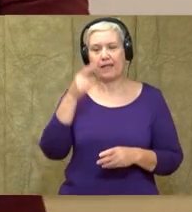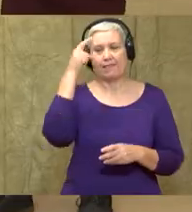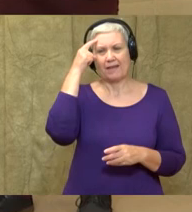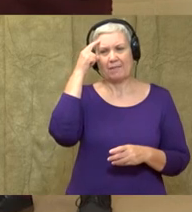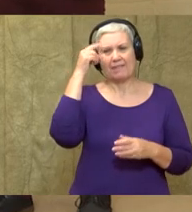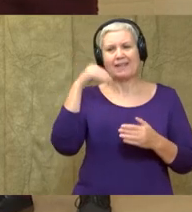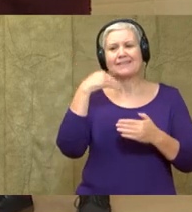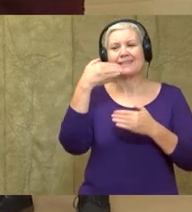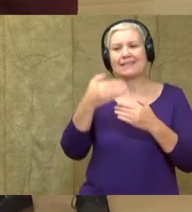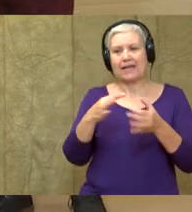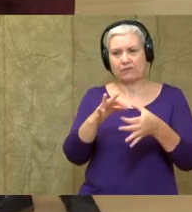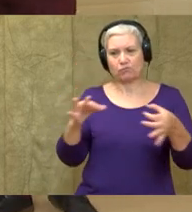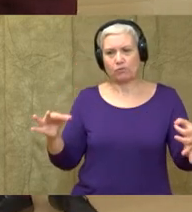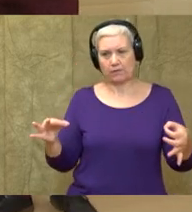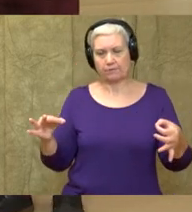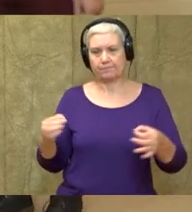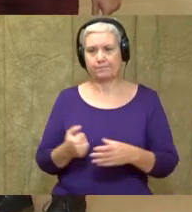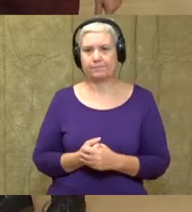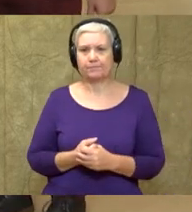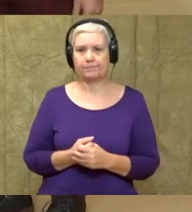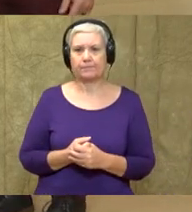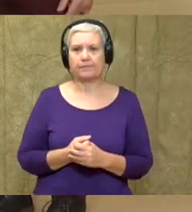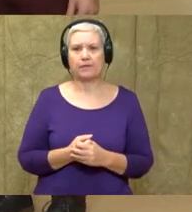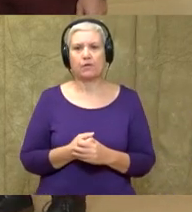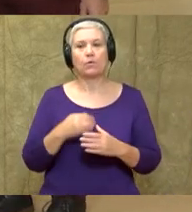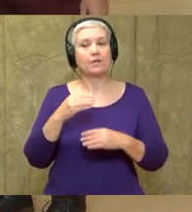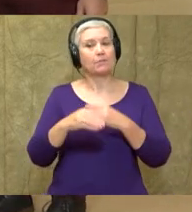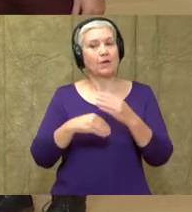equation, would the process we use here